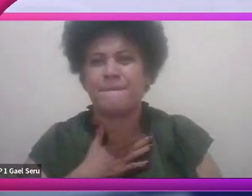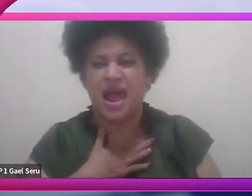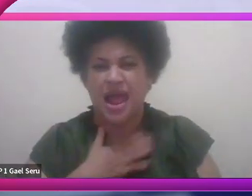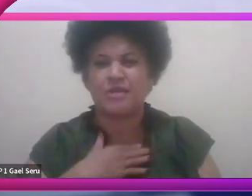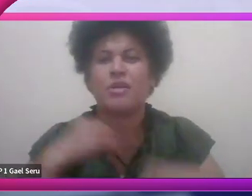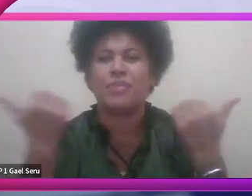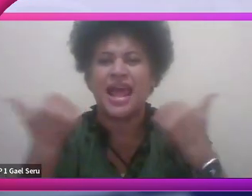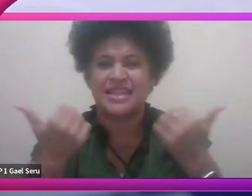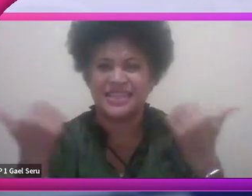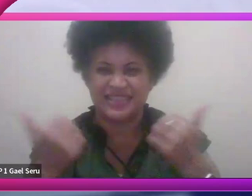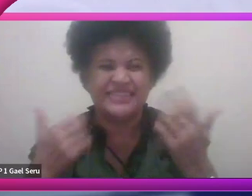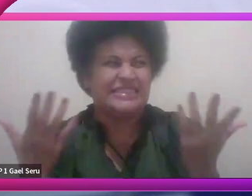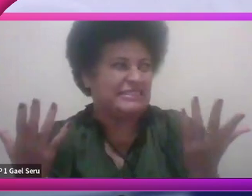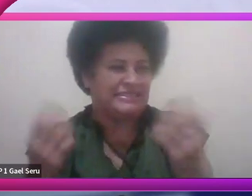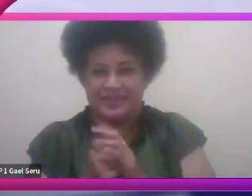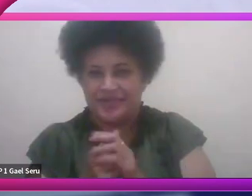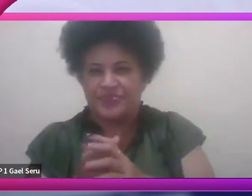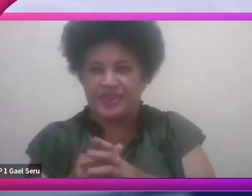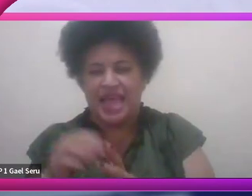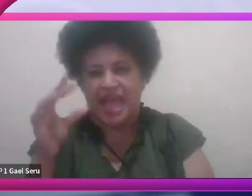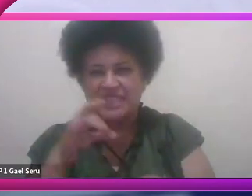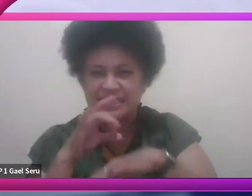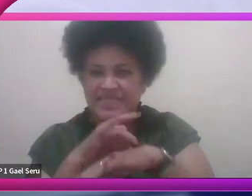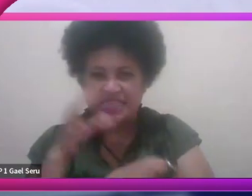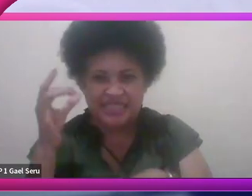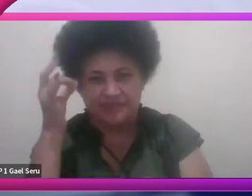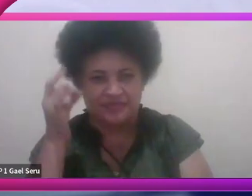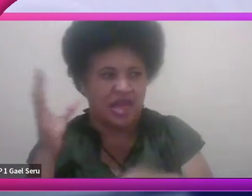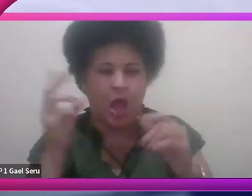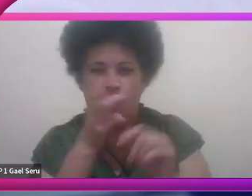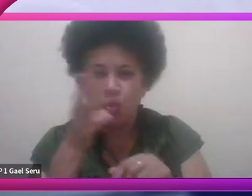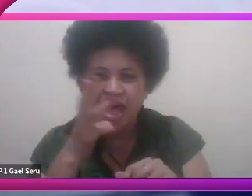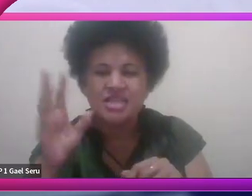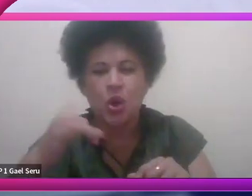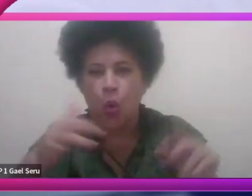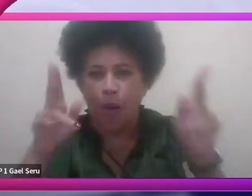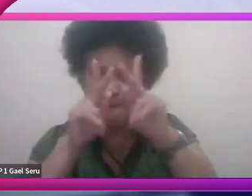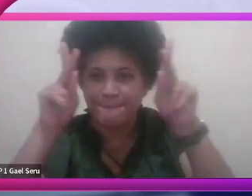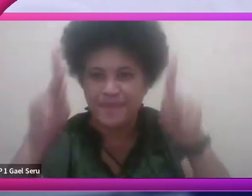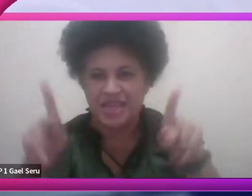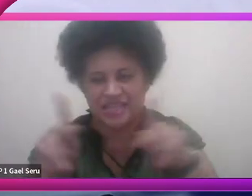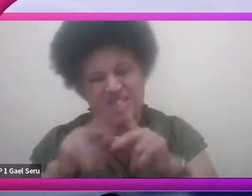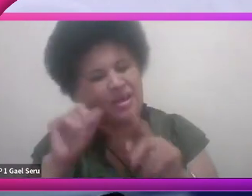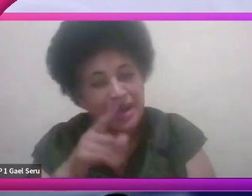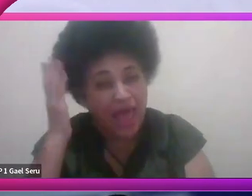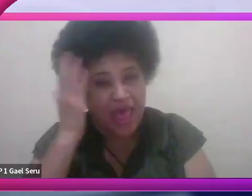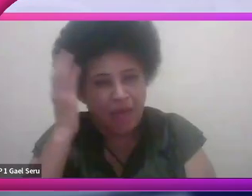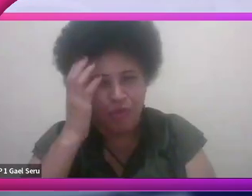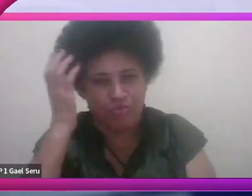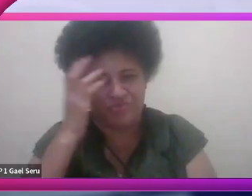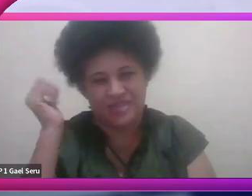lot of sensitive words or also sensitive pictures, which is I need to apologize in